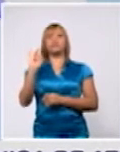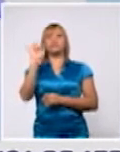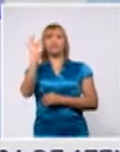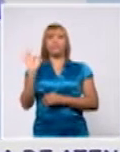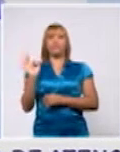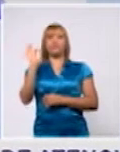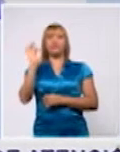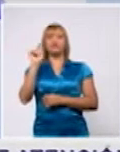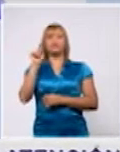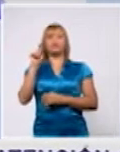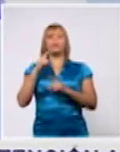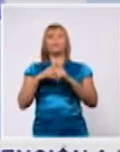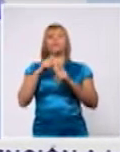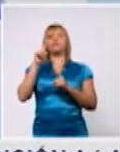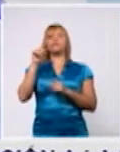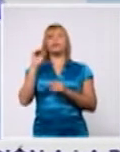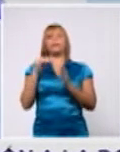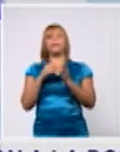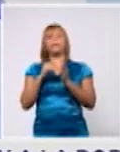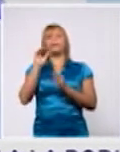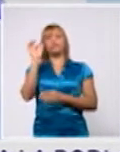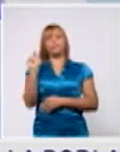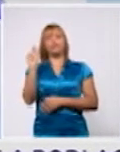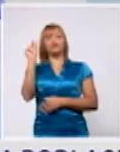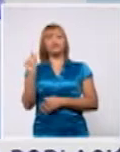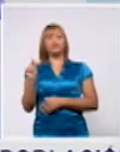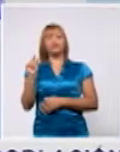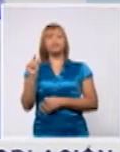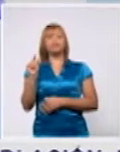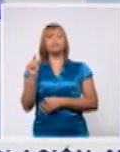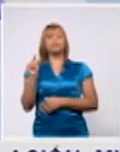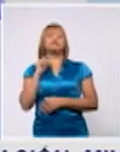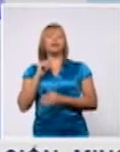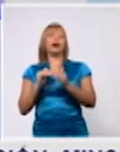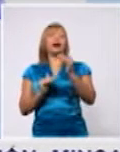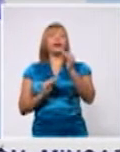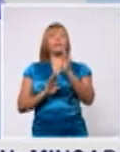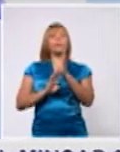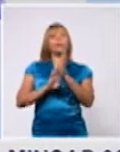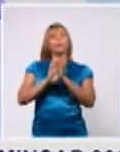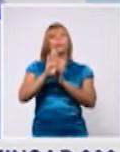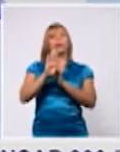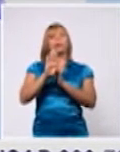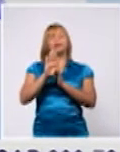Artemisa continues to have the highest rate, standing at